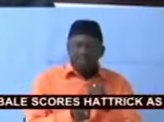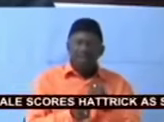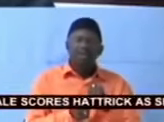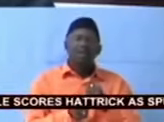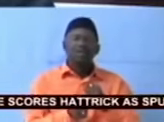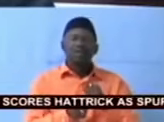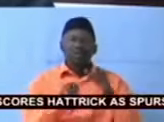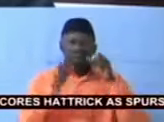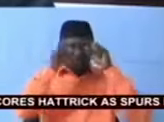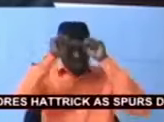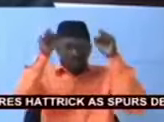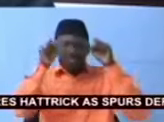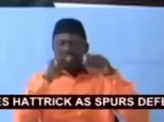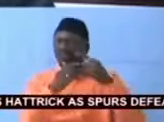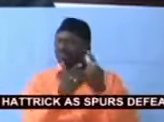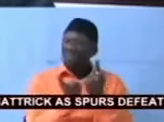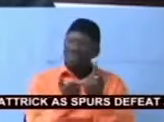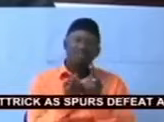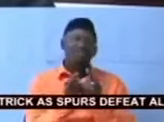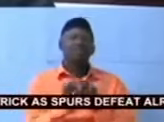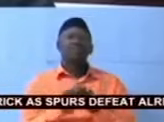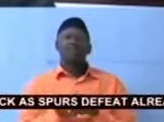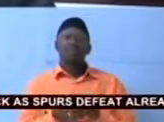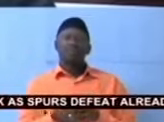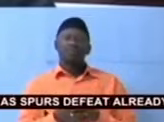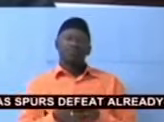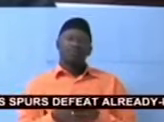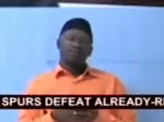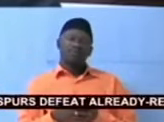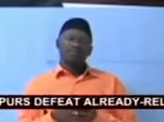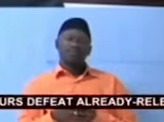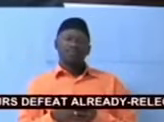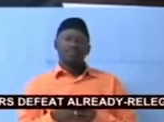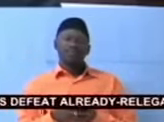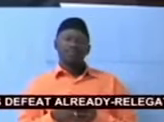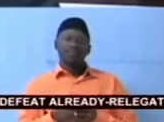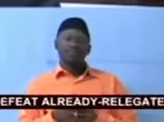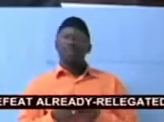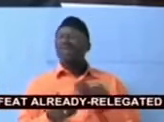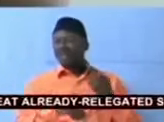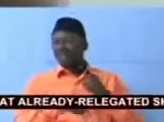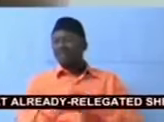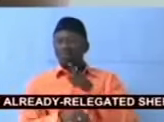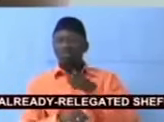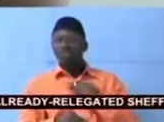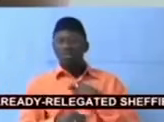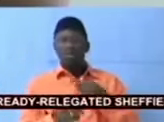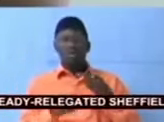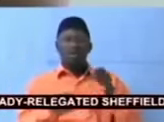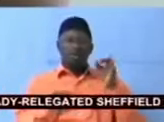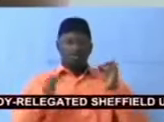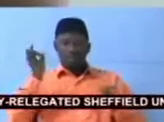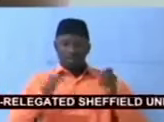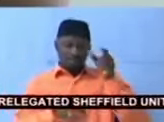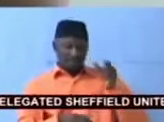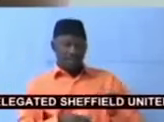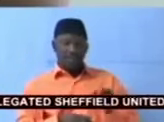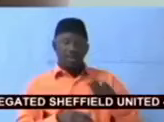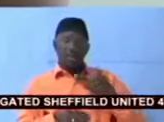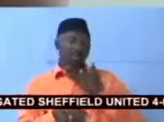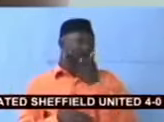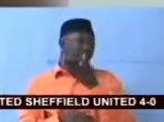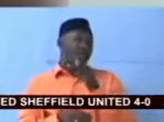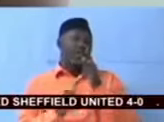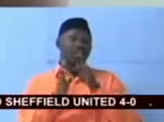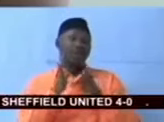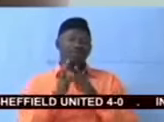yenen wala ray. At the time that you were a magistrate at Kanifing, can you tell this commission who was the